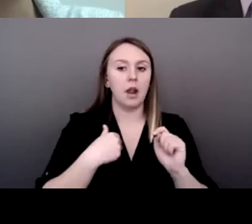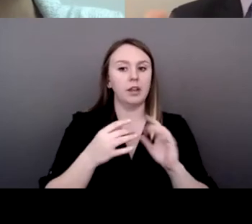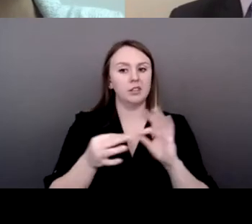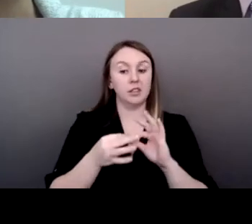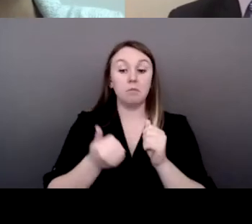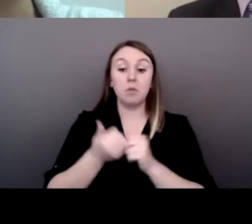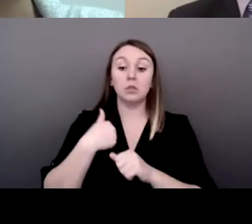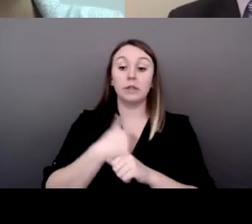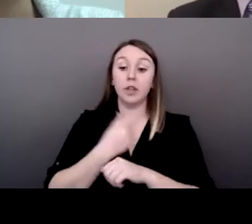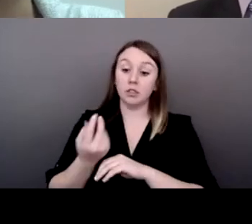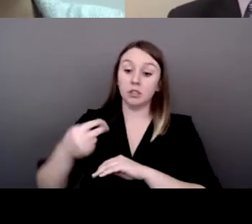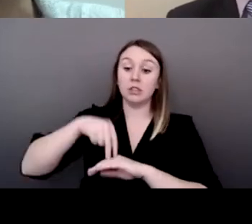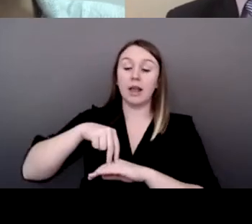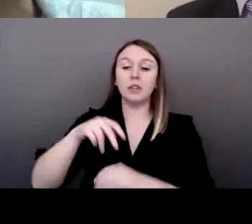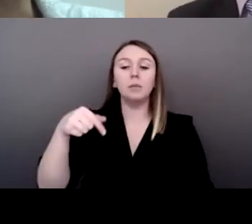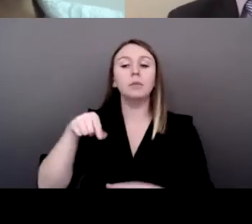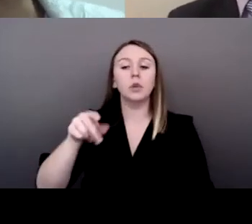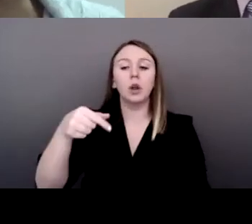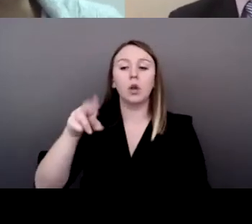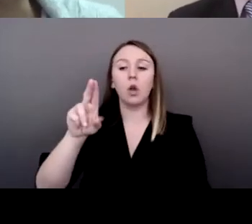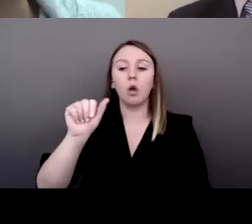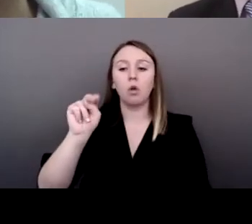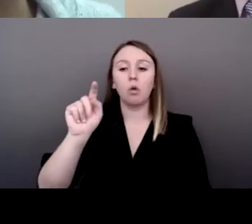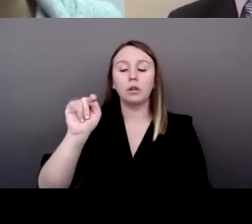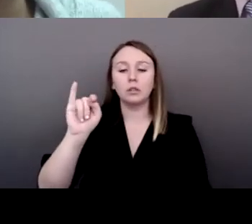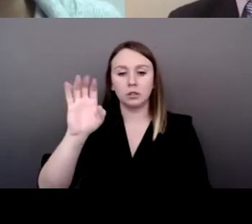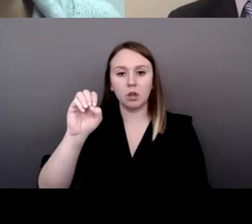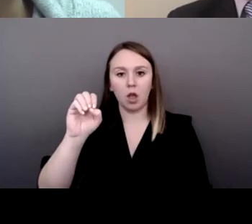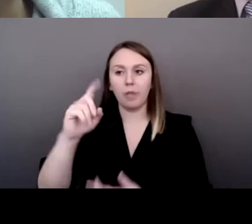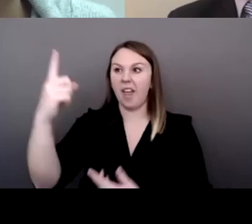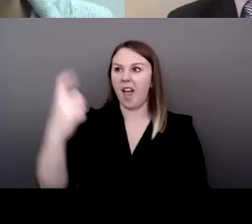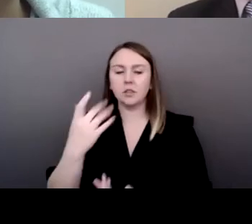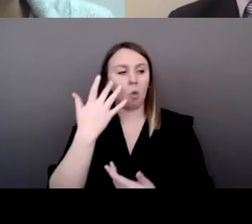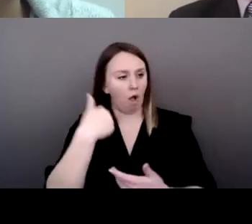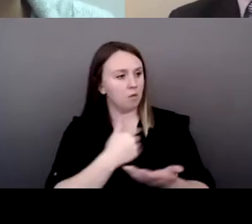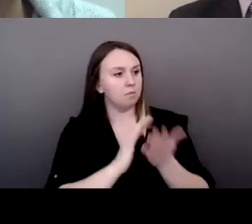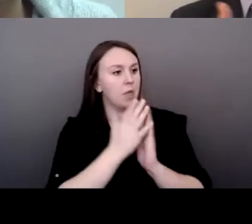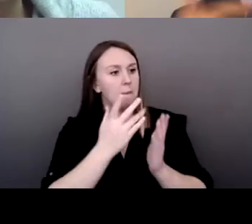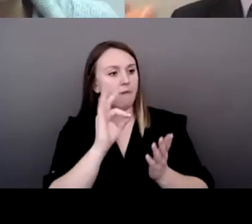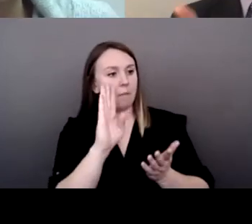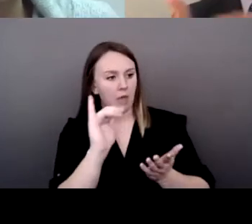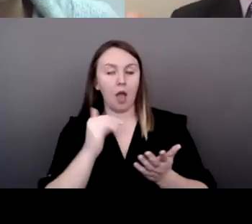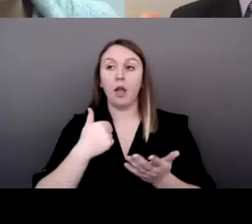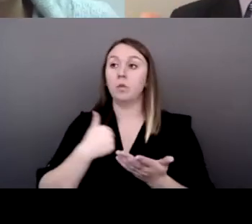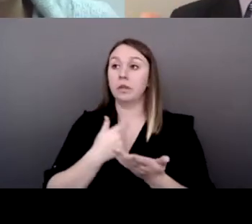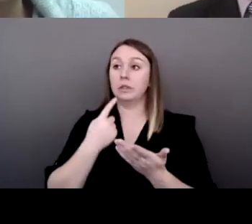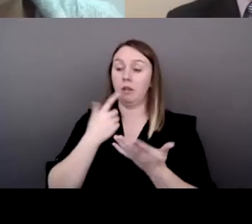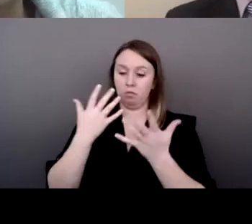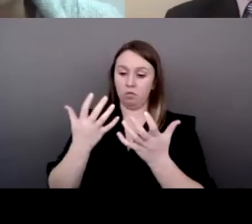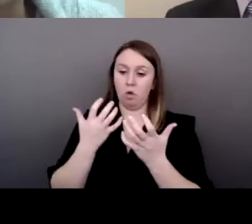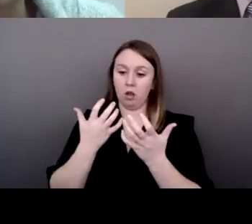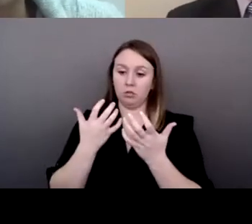ask us why we came in the FBI. Into a person, we all say we want to come in, we want to make a